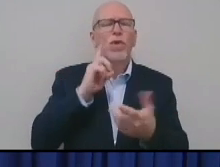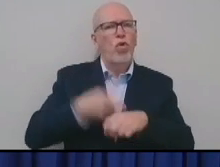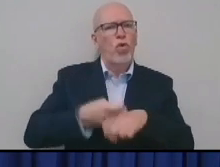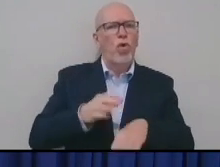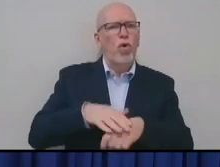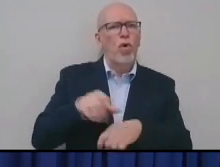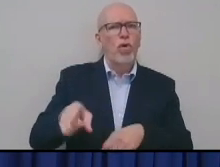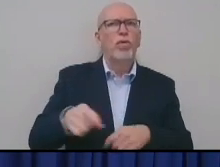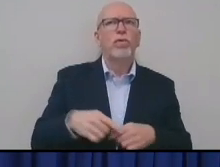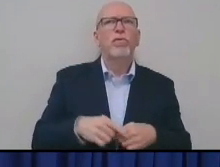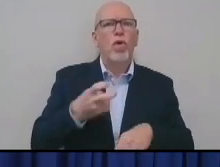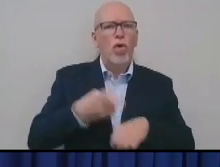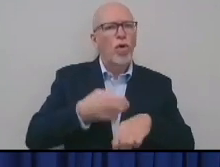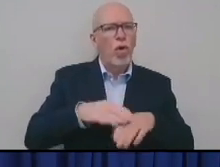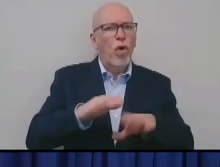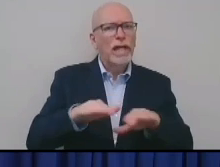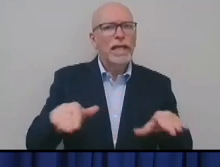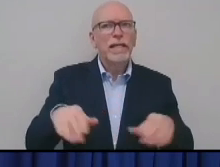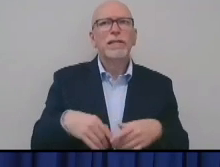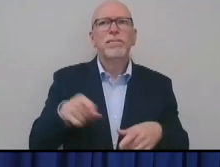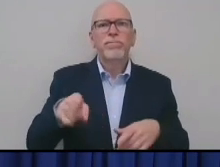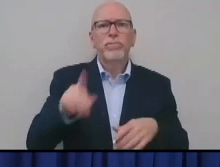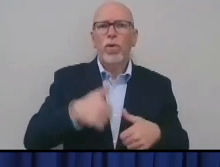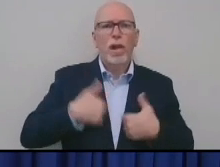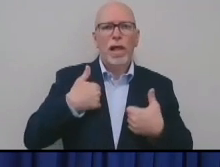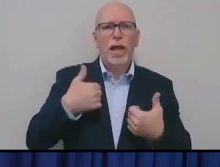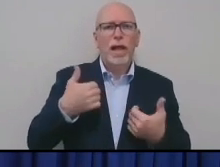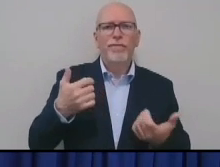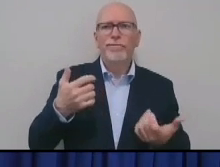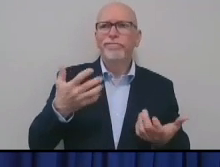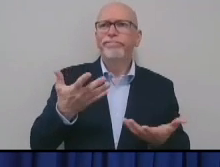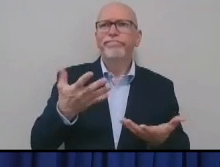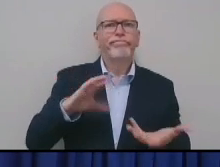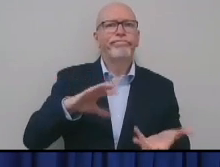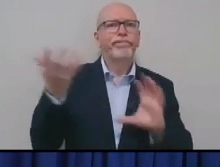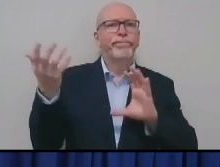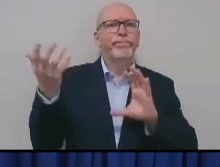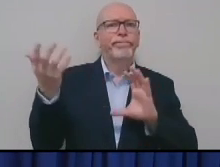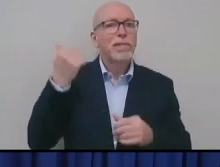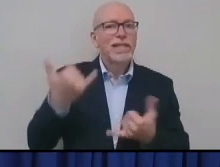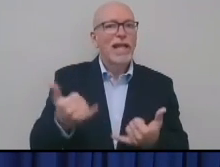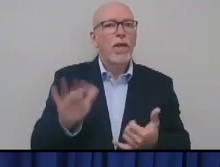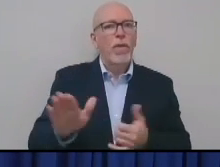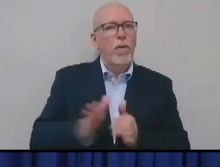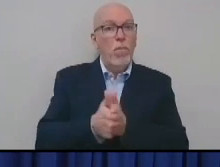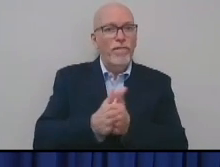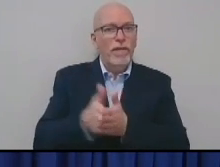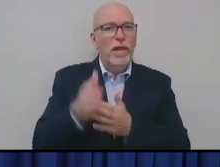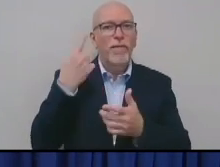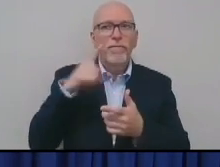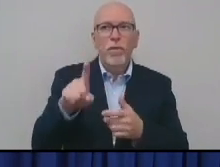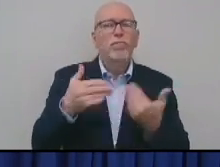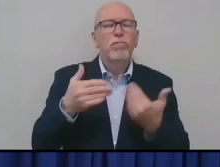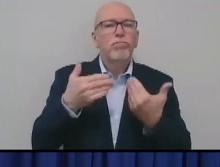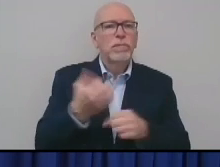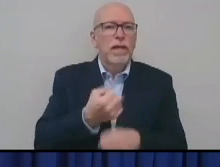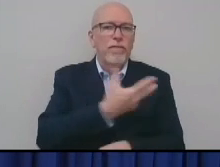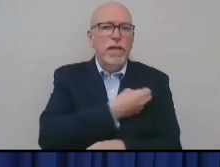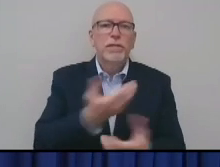very hard on these kids that have had their lives upended. So I think that those are their motivations for going out and wanting to get